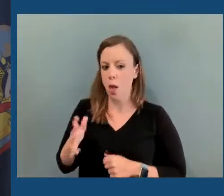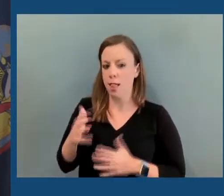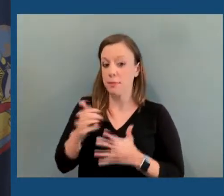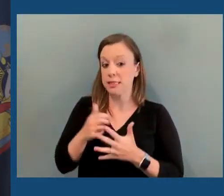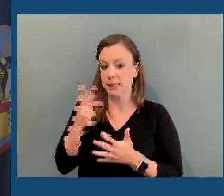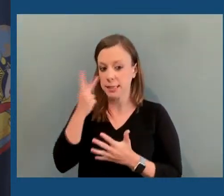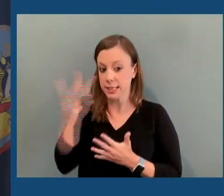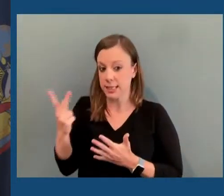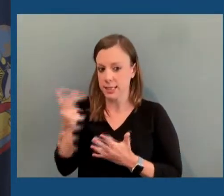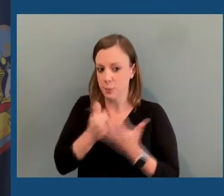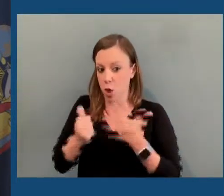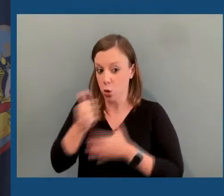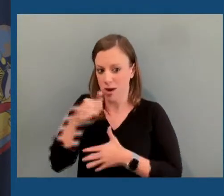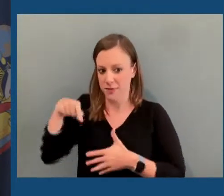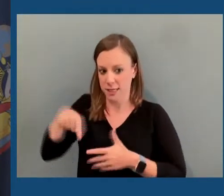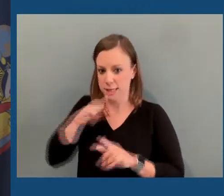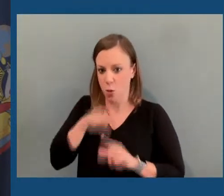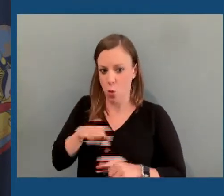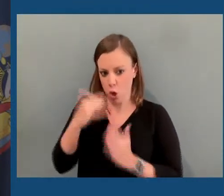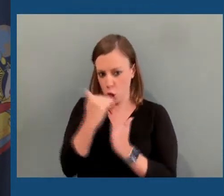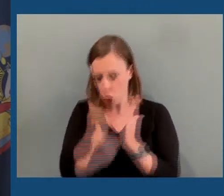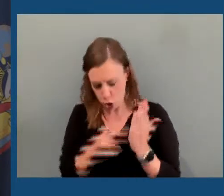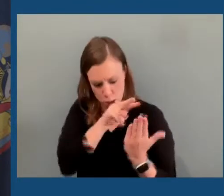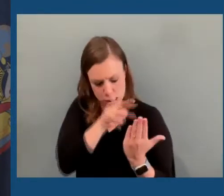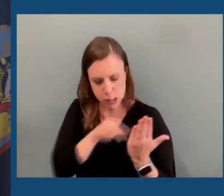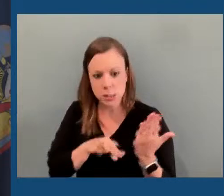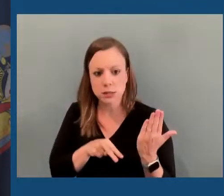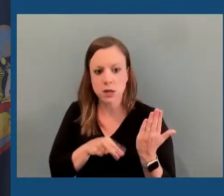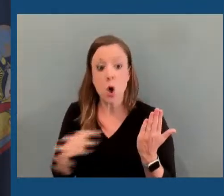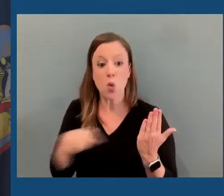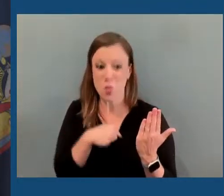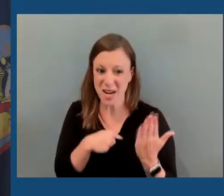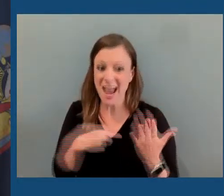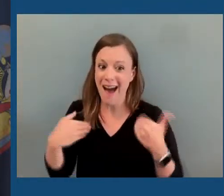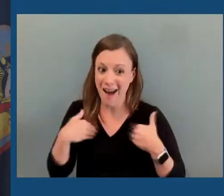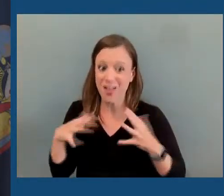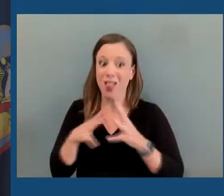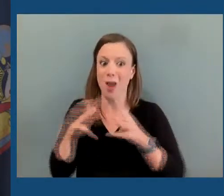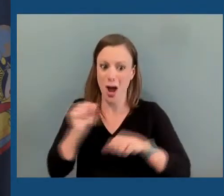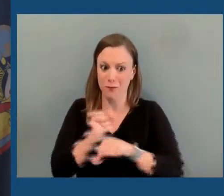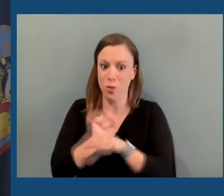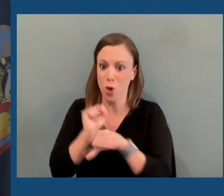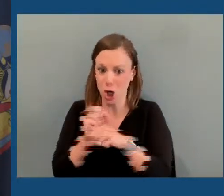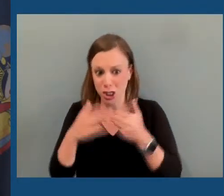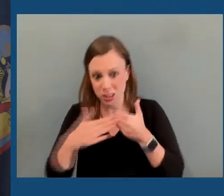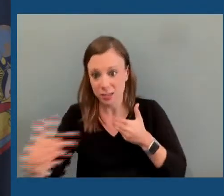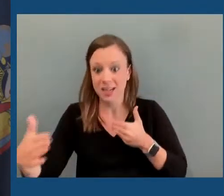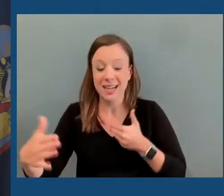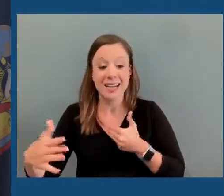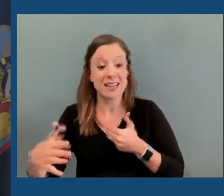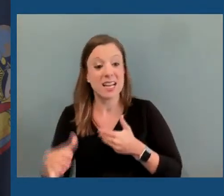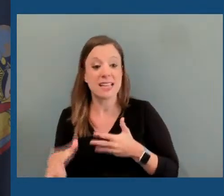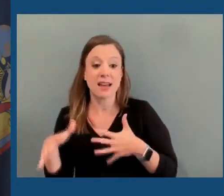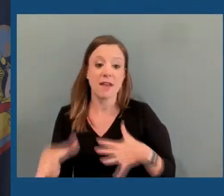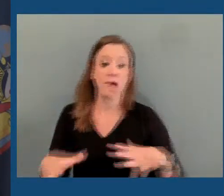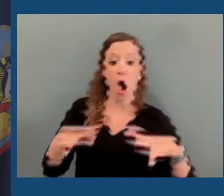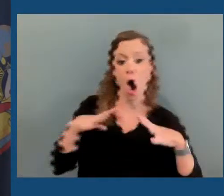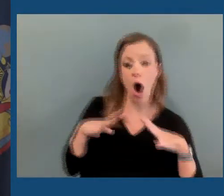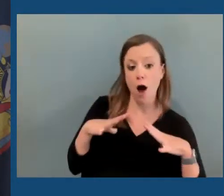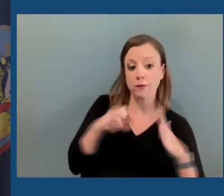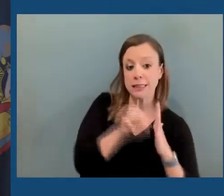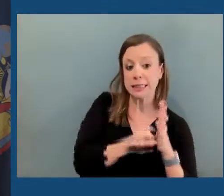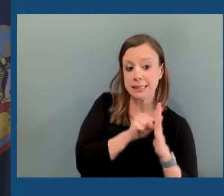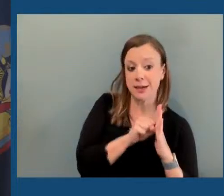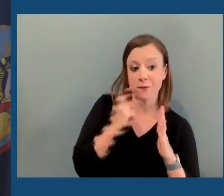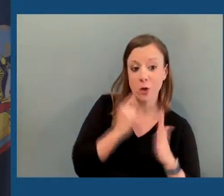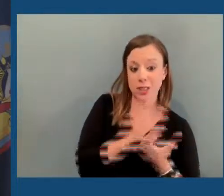But we have a lot of work to do. This is sort of the off season for some. It's the on season for us. As we work together on our next state of the